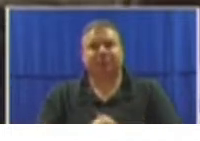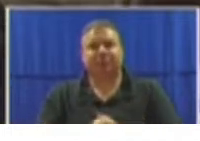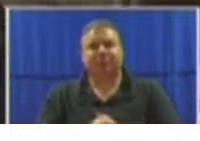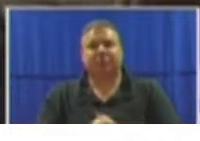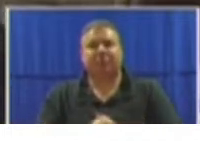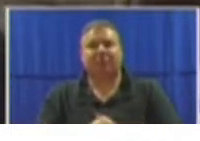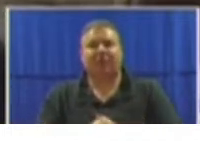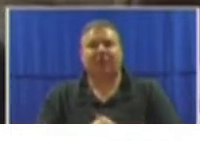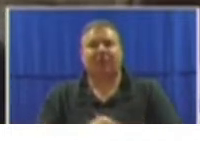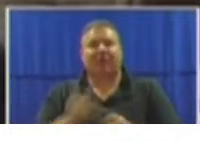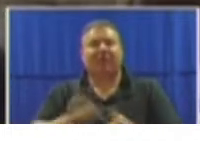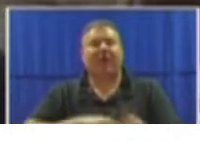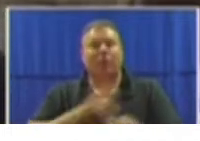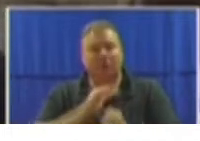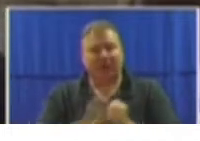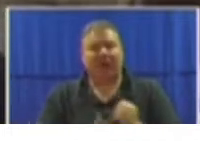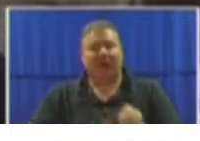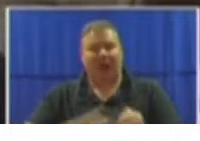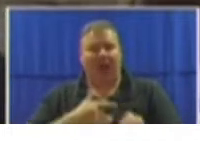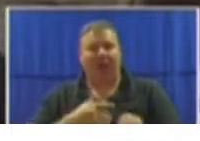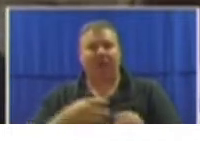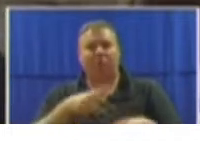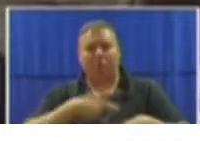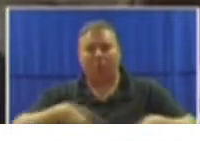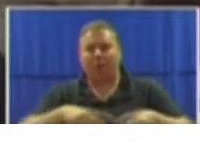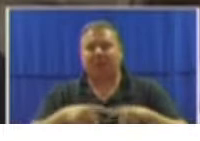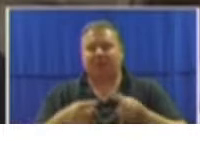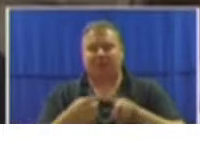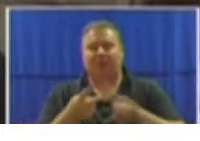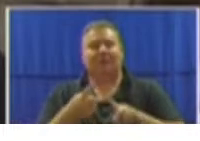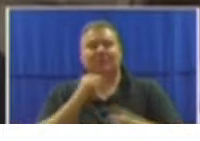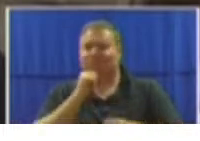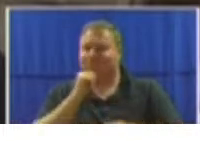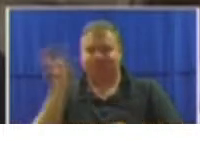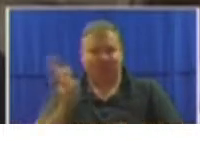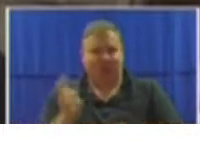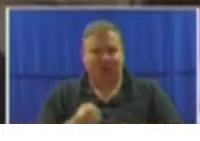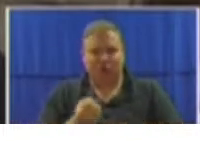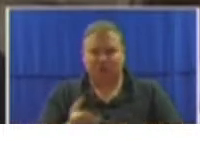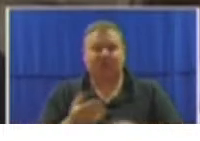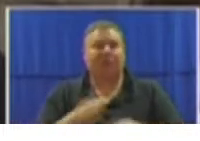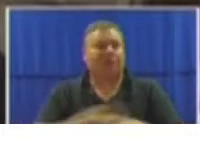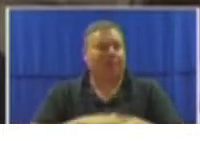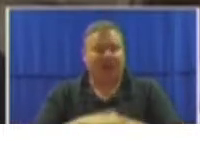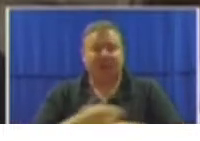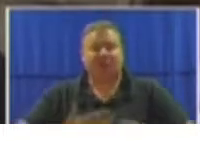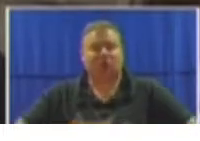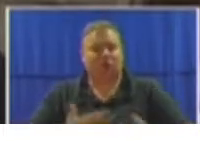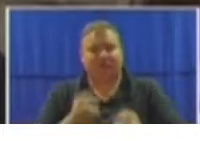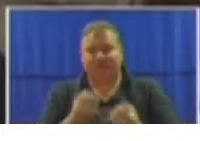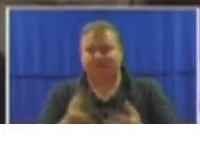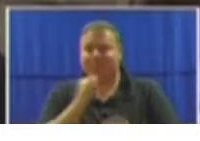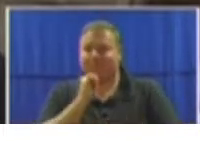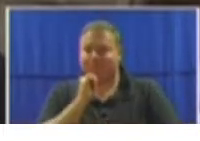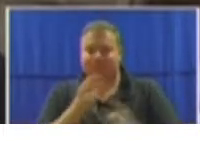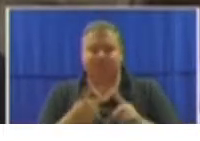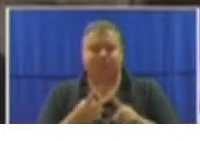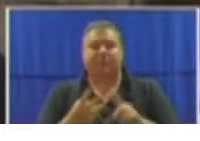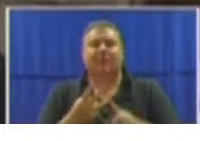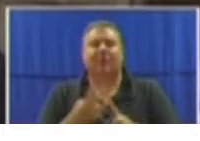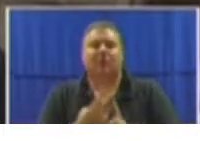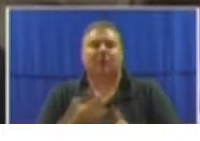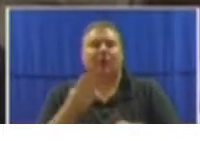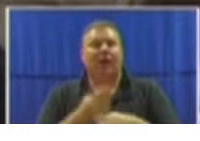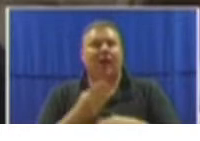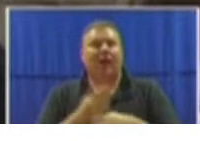and property. They have failed to supply electricity and basic services, and they have failed to reform labor